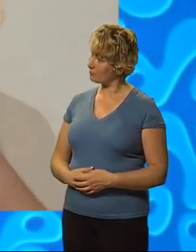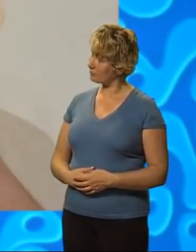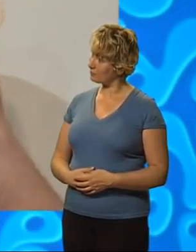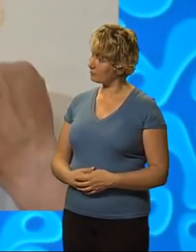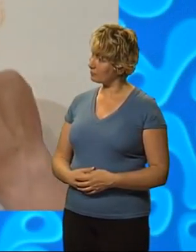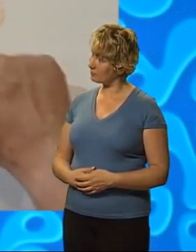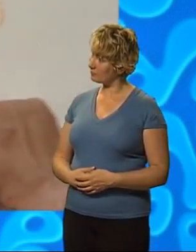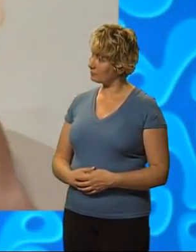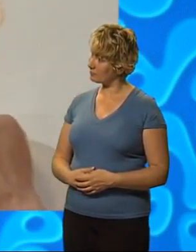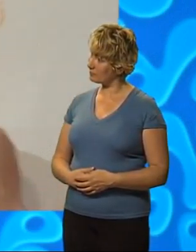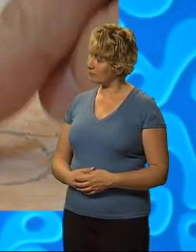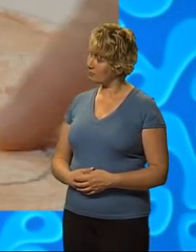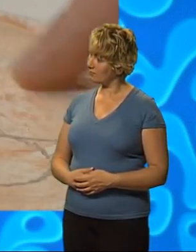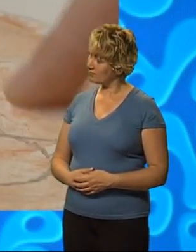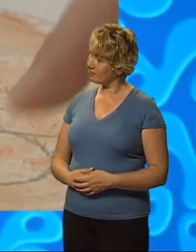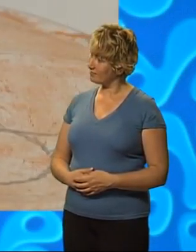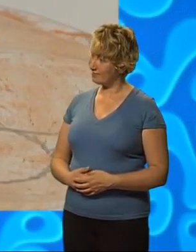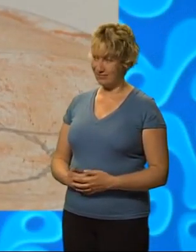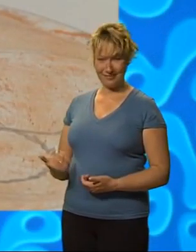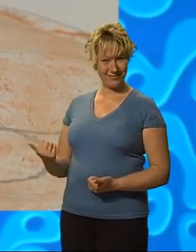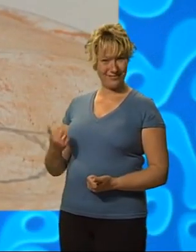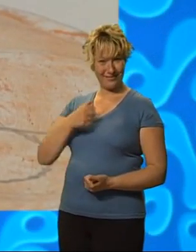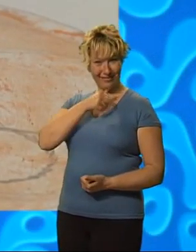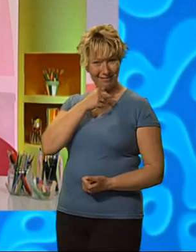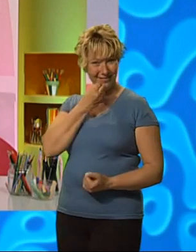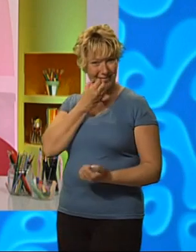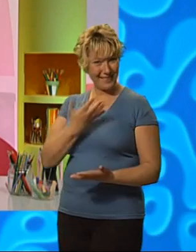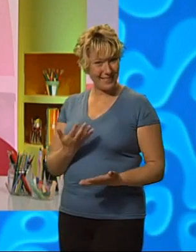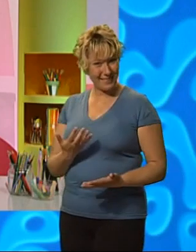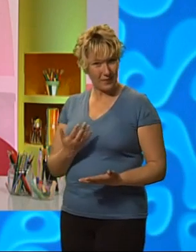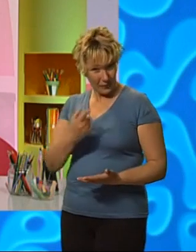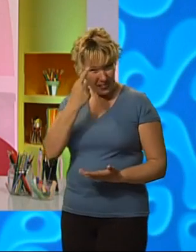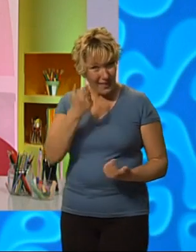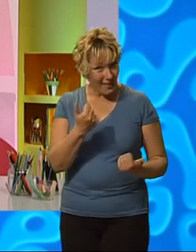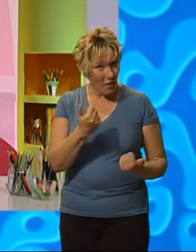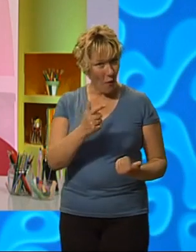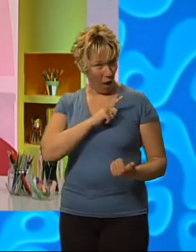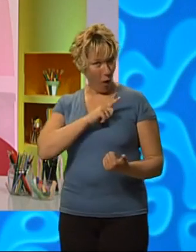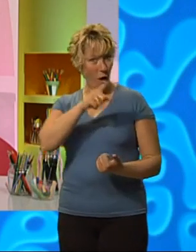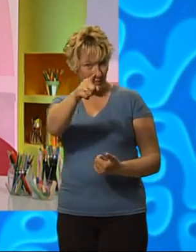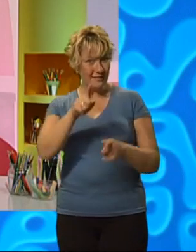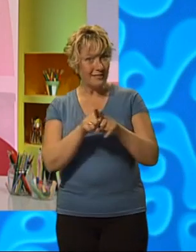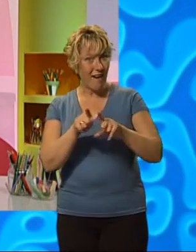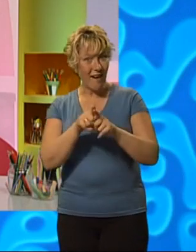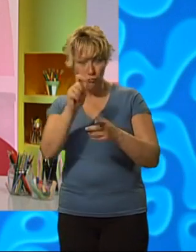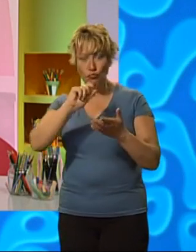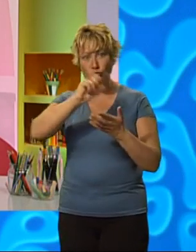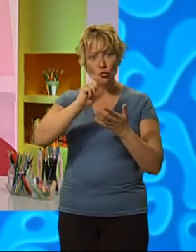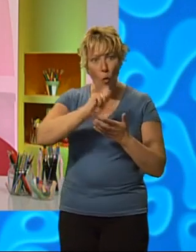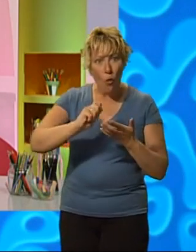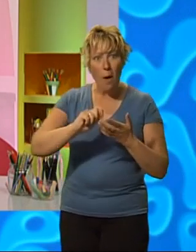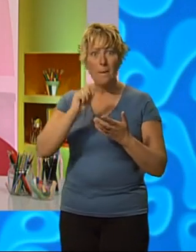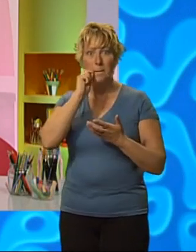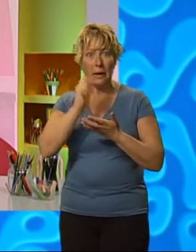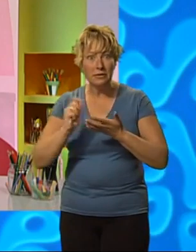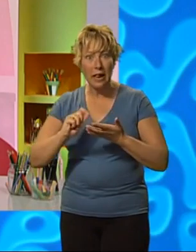of the edges. Doesn't he look lovely? What do you think? Why don't you try using chalks,